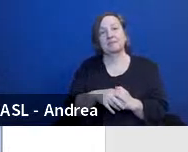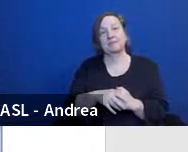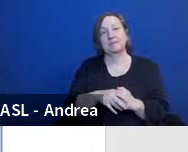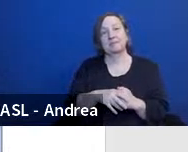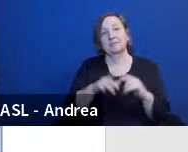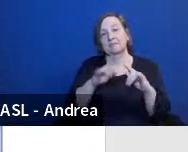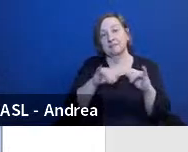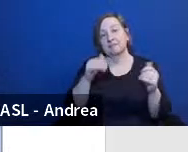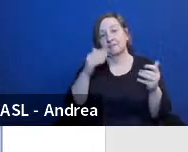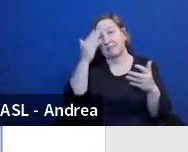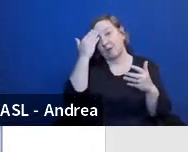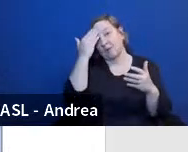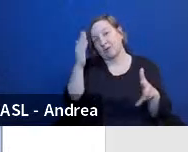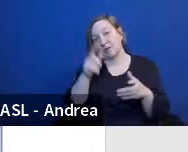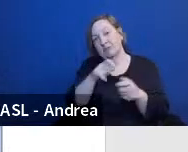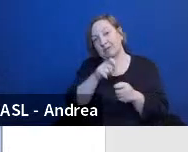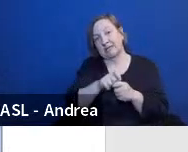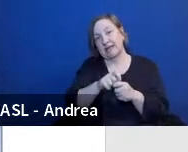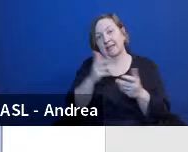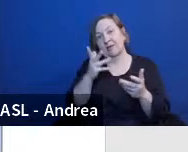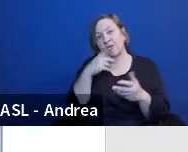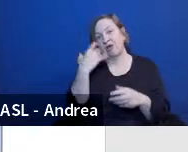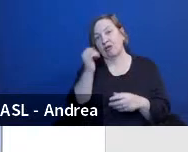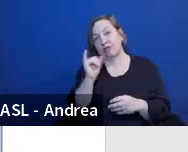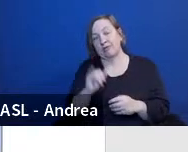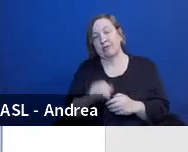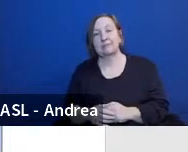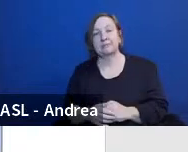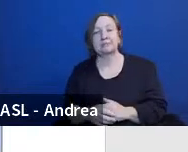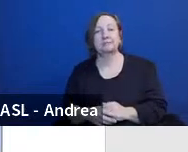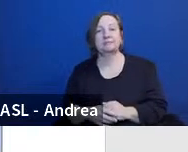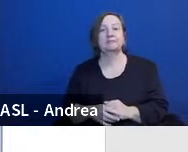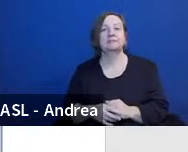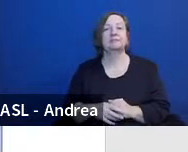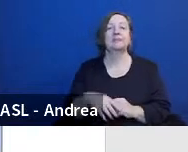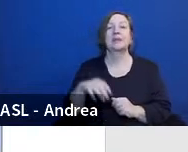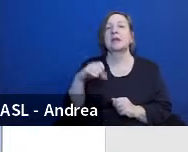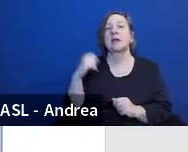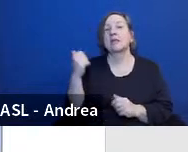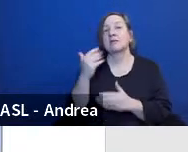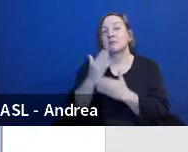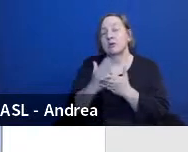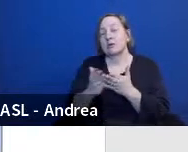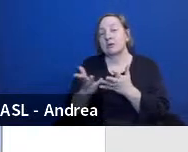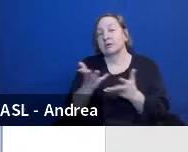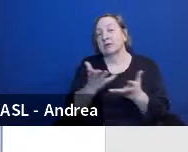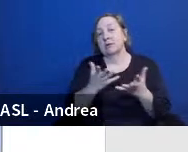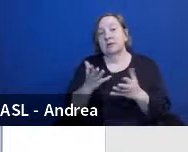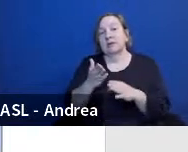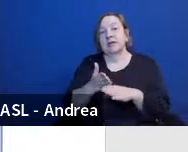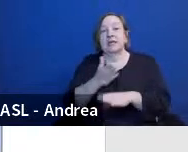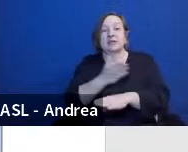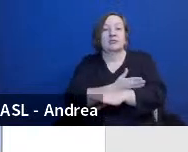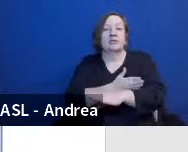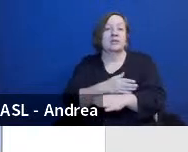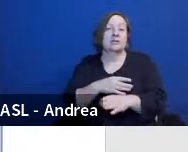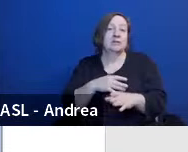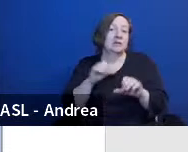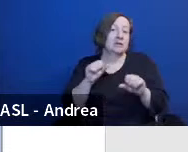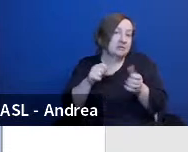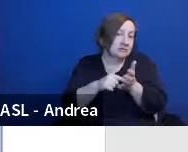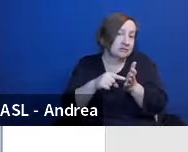But we don't know yet exactly what that'll look like. And then the other piece being, the increase in affordable